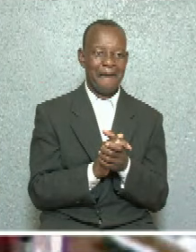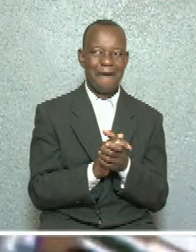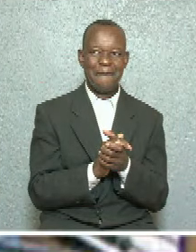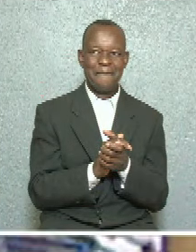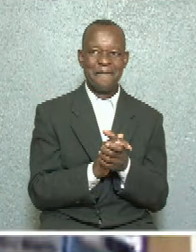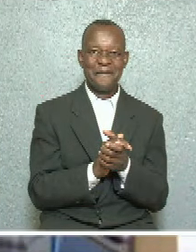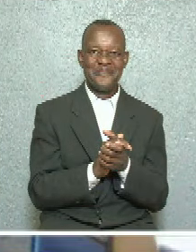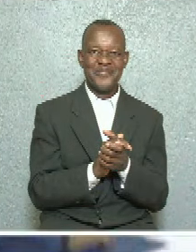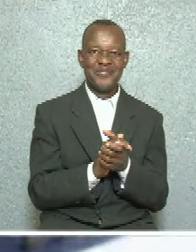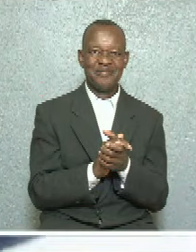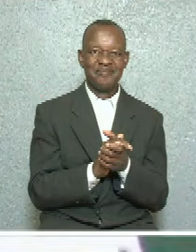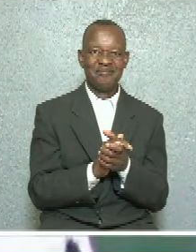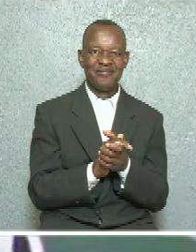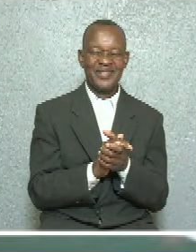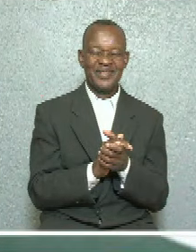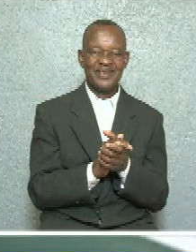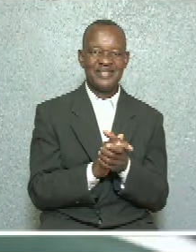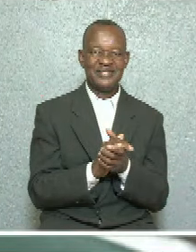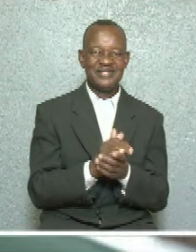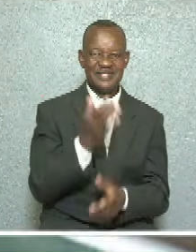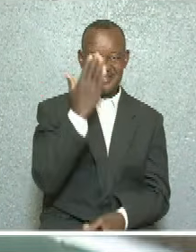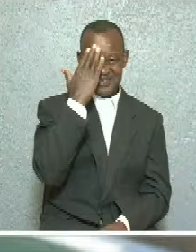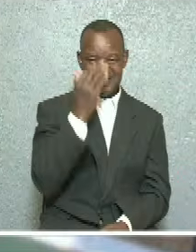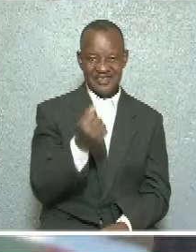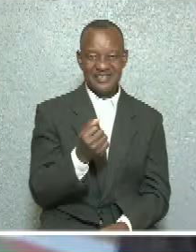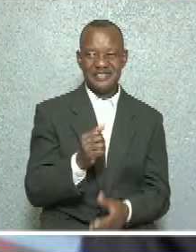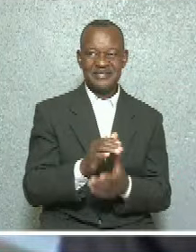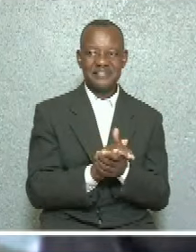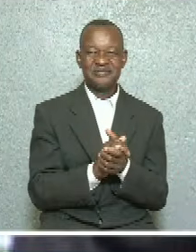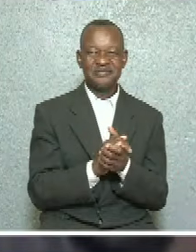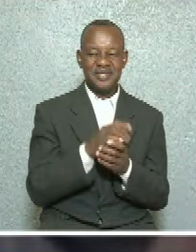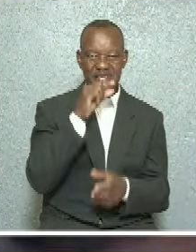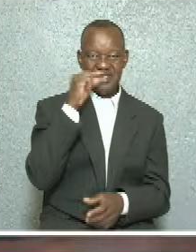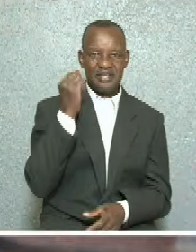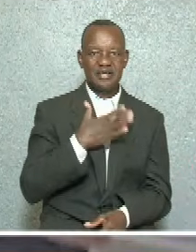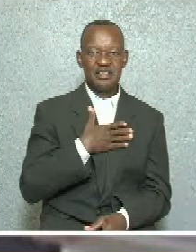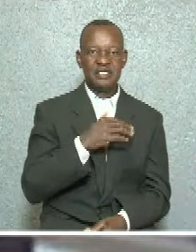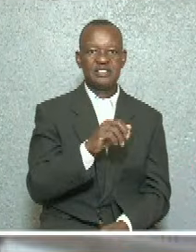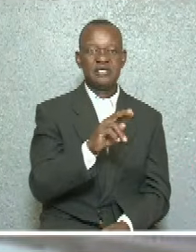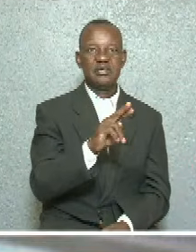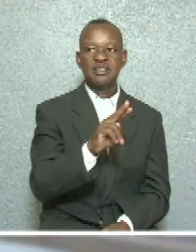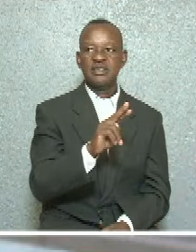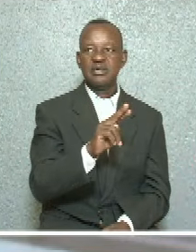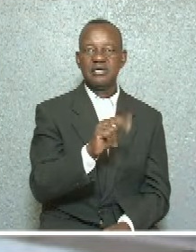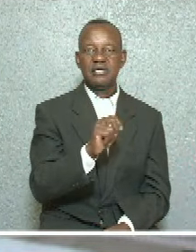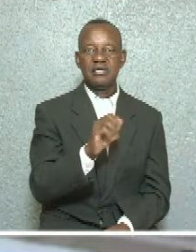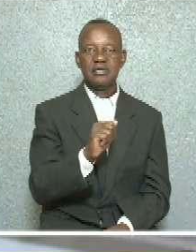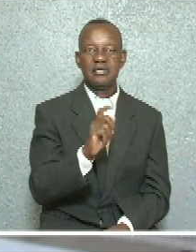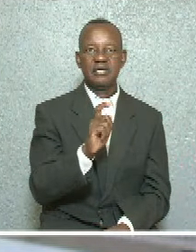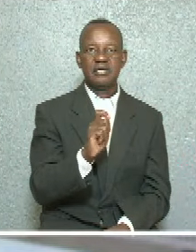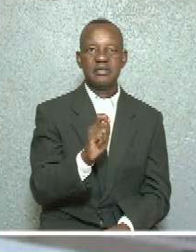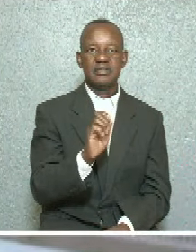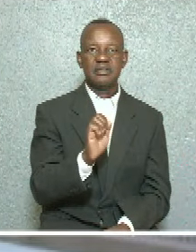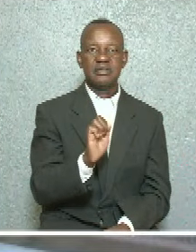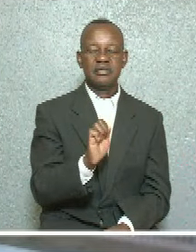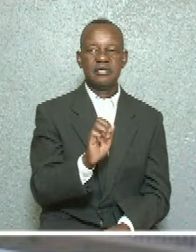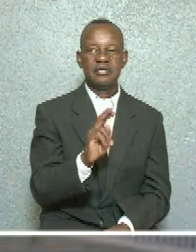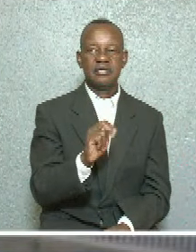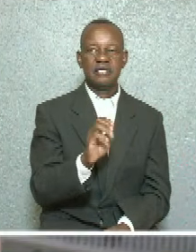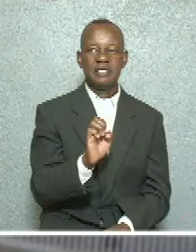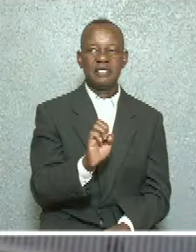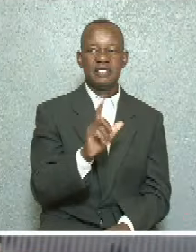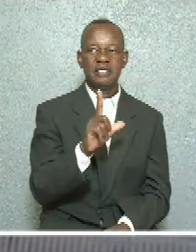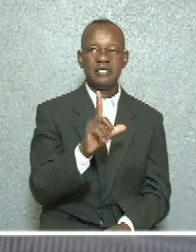Good afternoon, everyone, and good afternoon, ma'am. My name is Nathaniel Joel. So I decided to do a mural for the